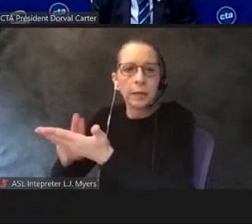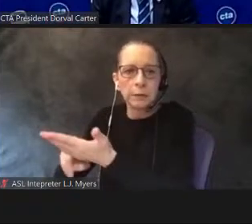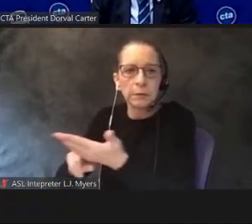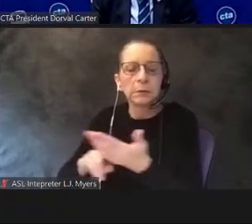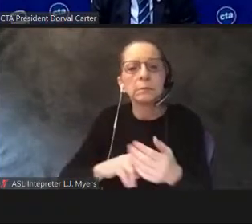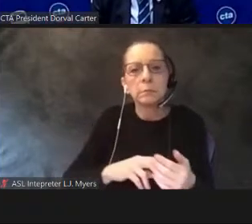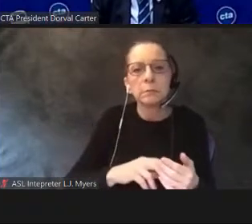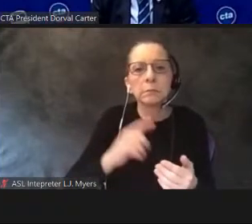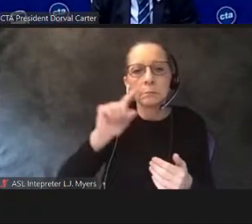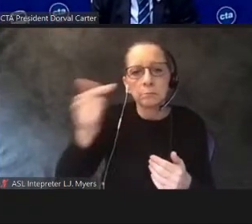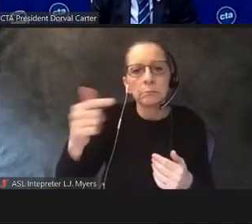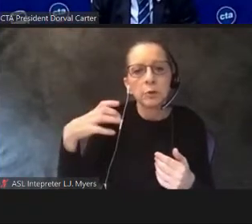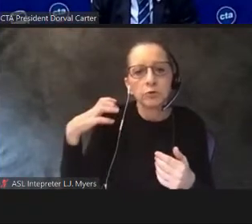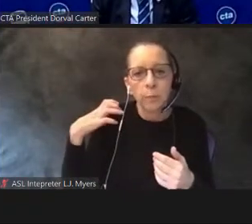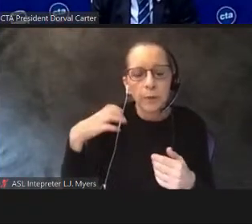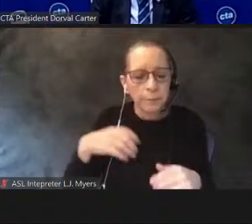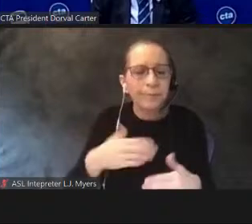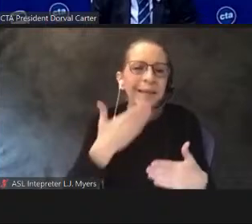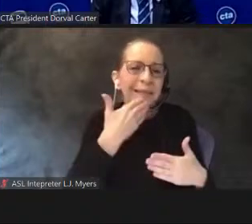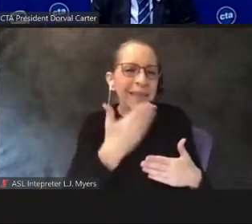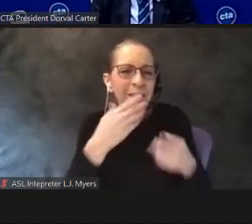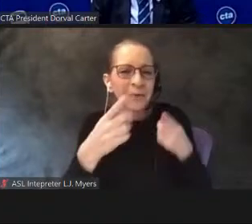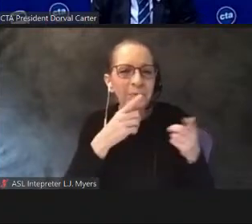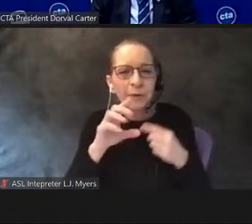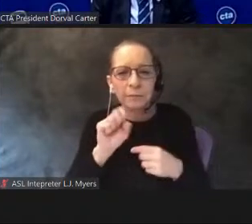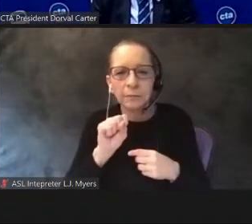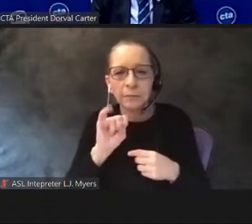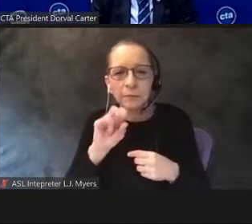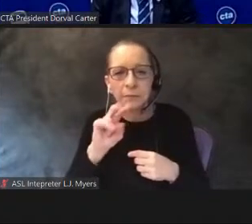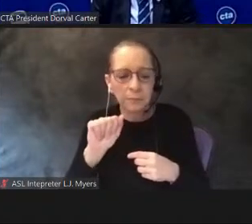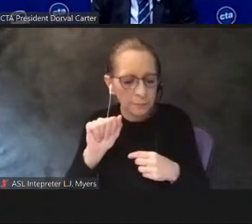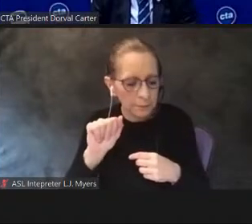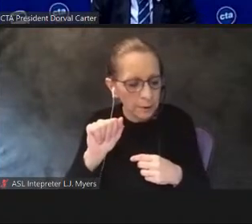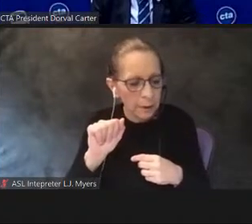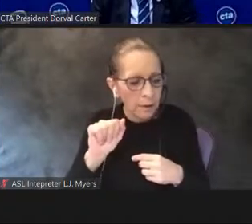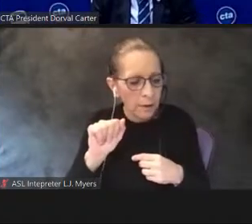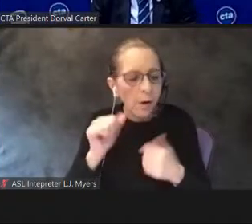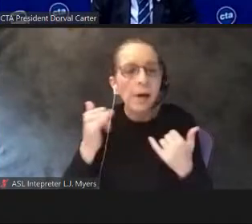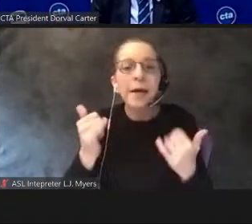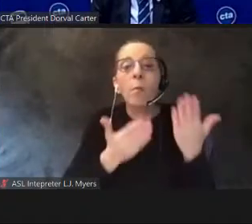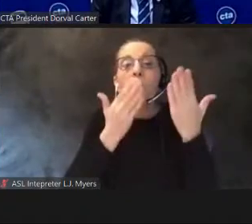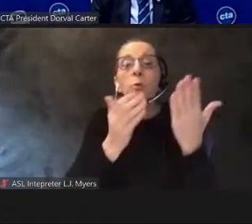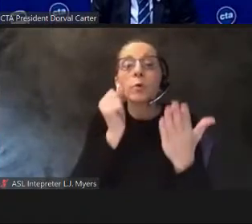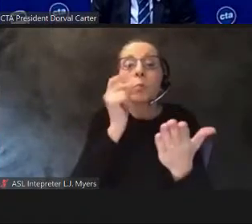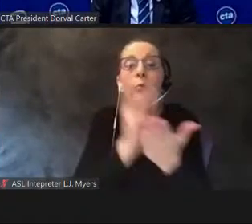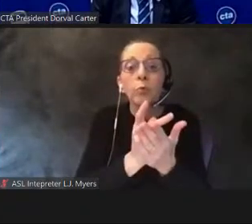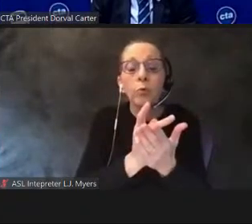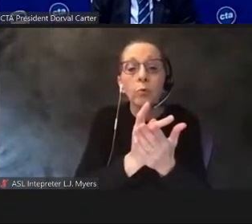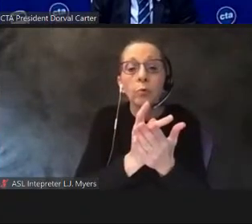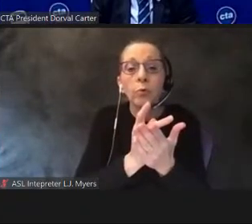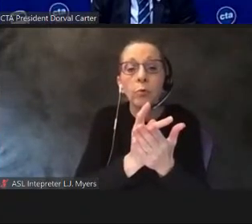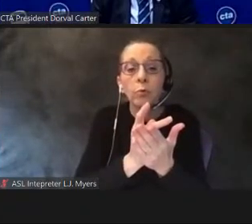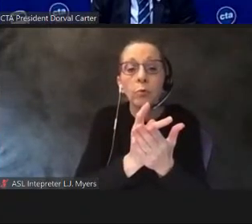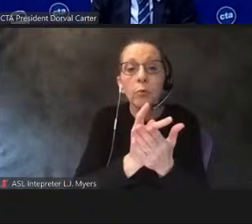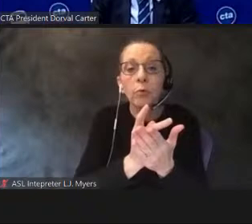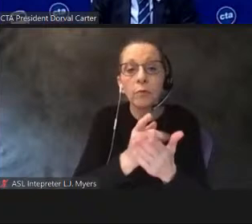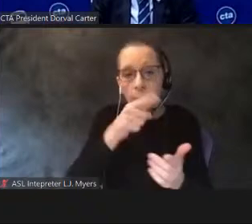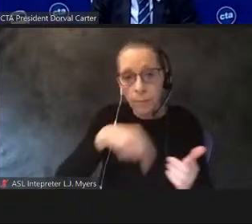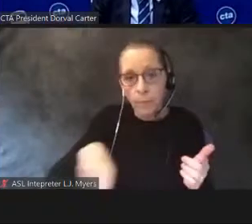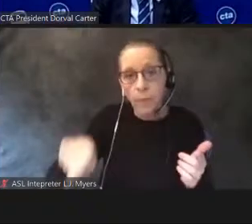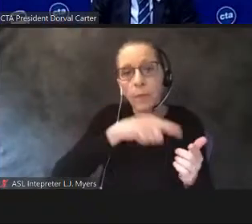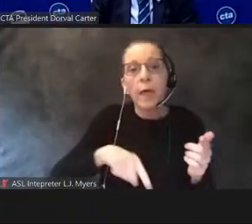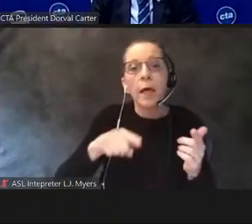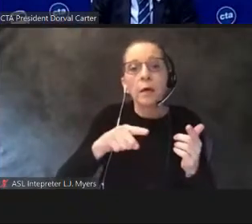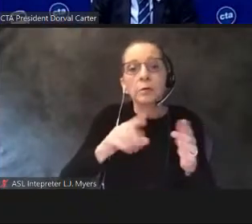Rosales. Thank you, Director Silva. Thank you very much. May I now have a motion to approve the omnibus as stated by Director Silva?